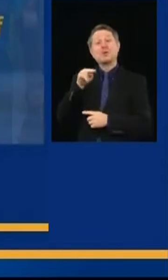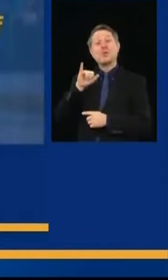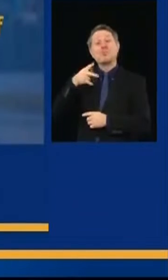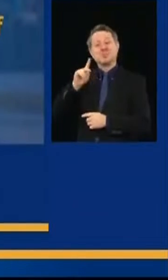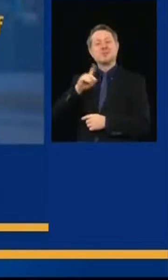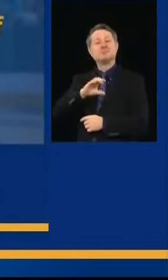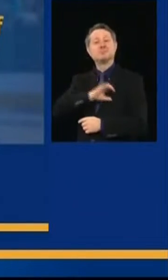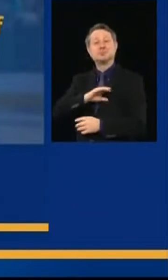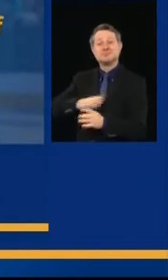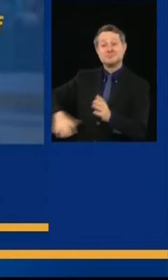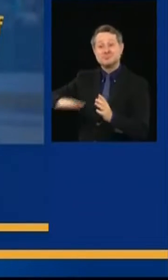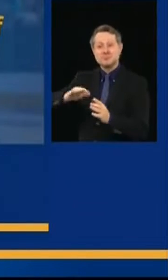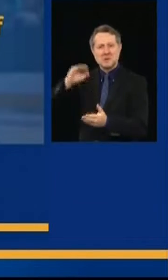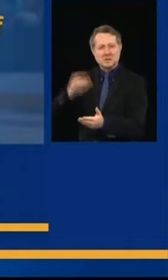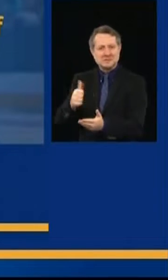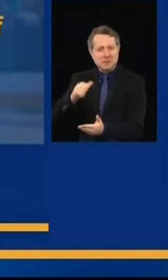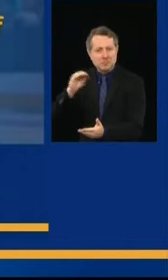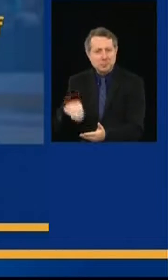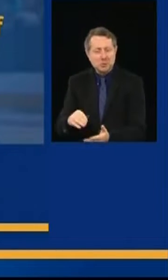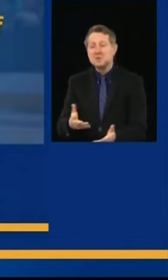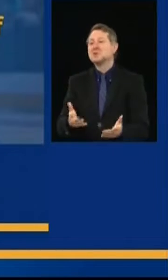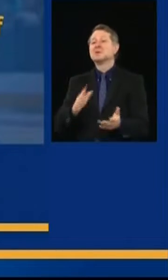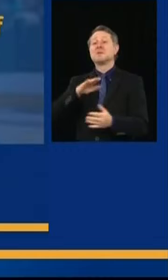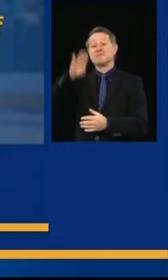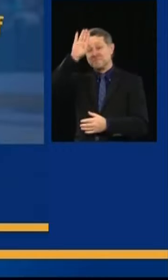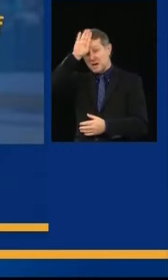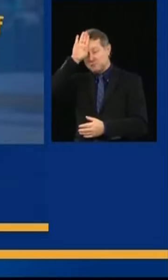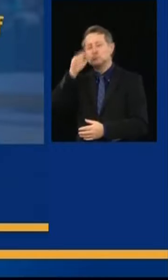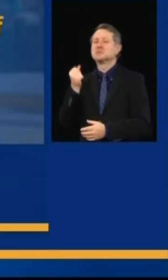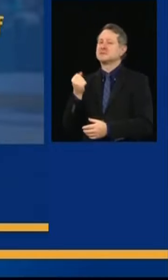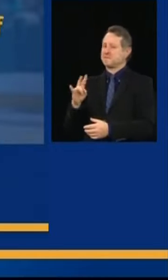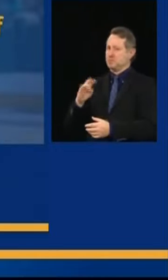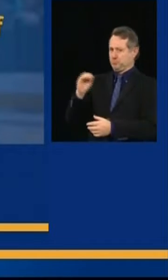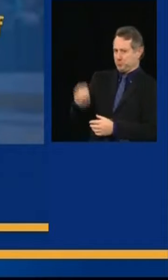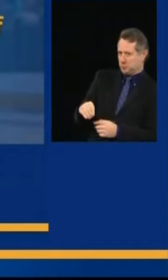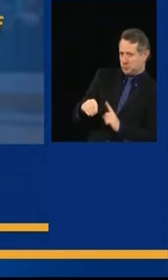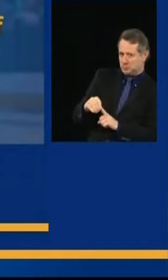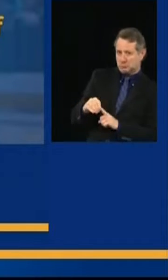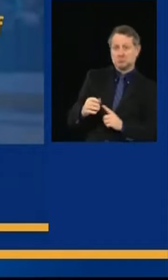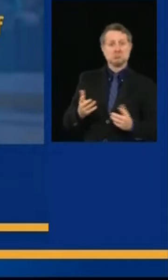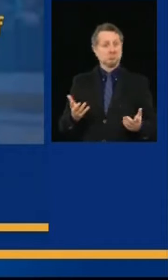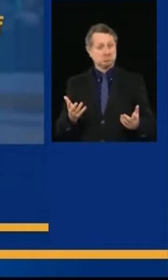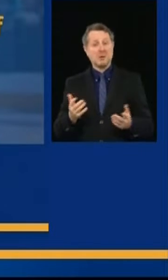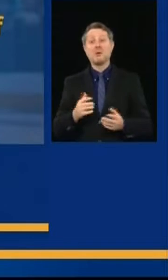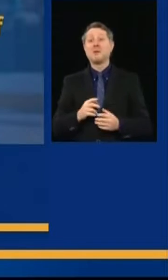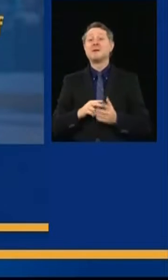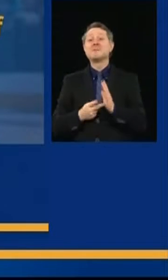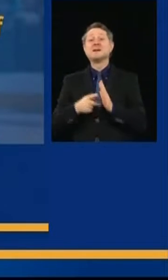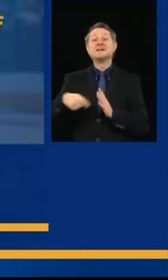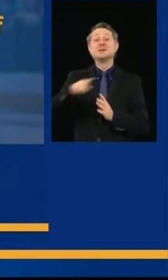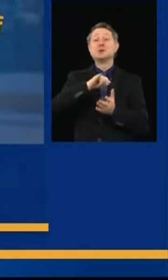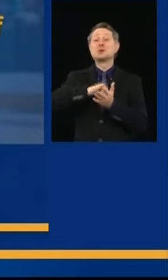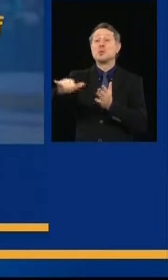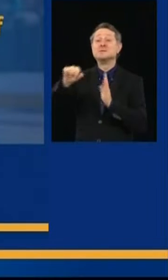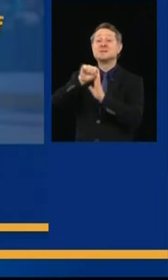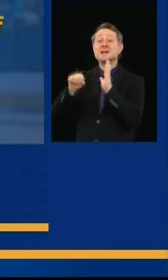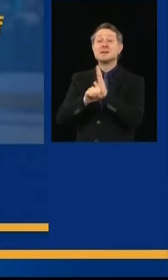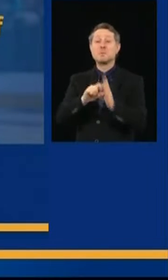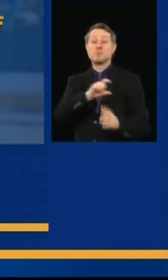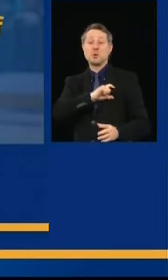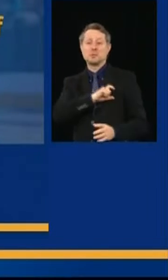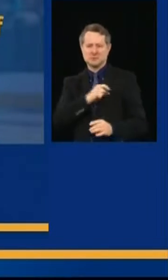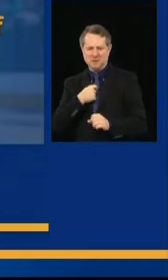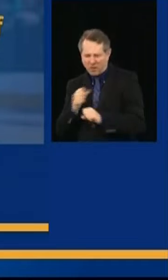department, 17%. We then sampled the New York State Police, who've been doing extraordinary work.